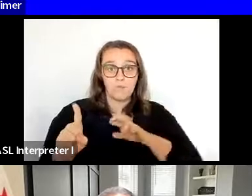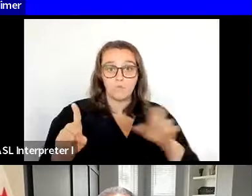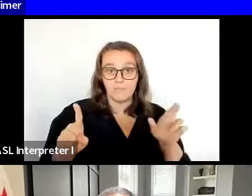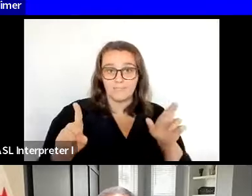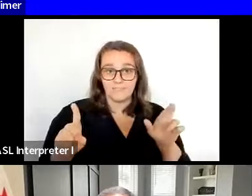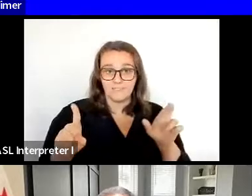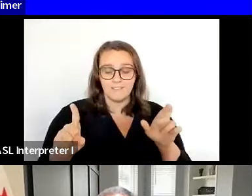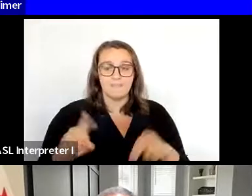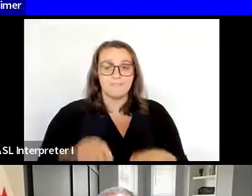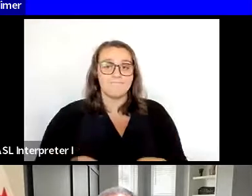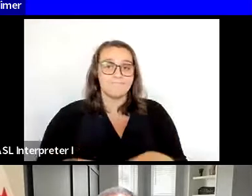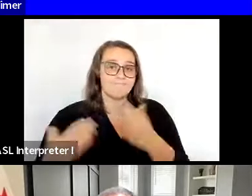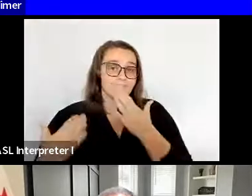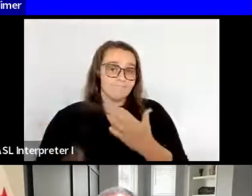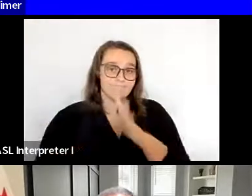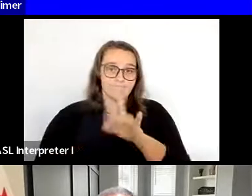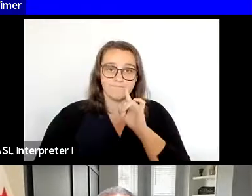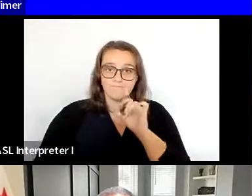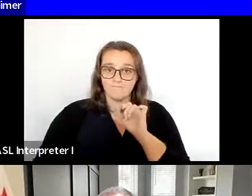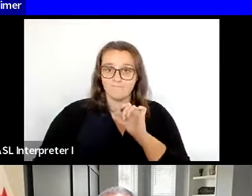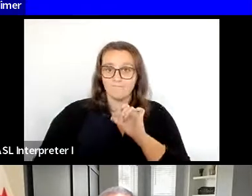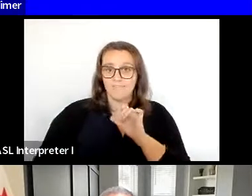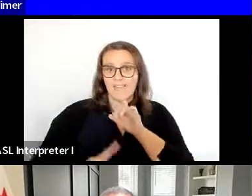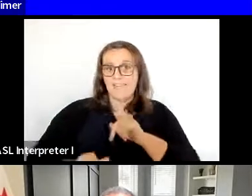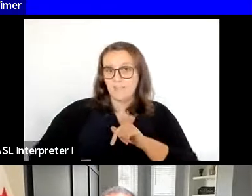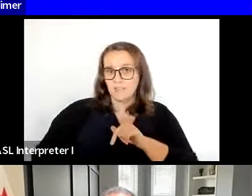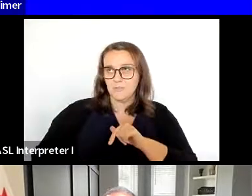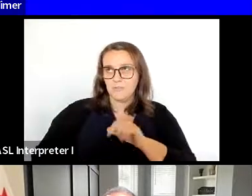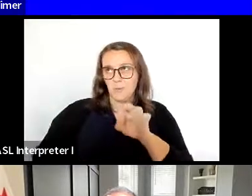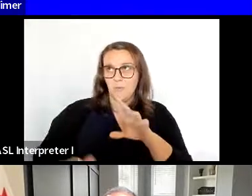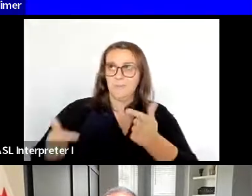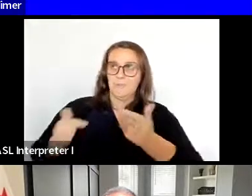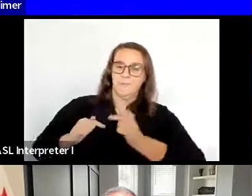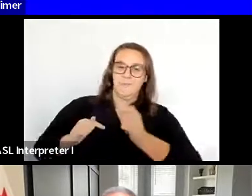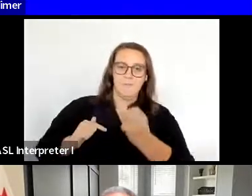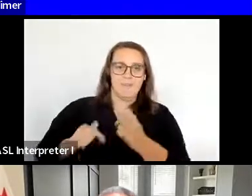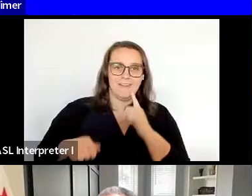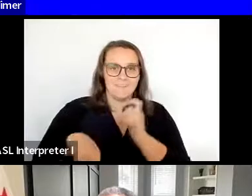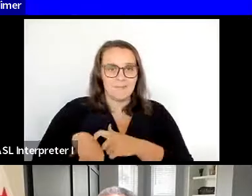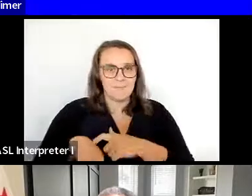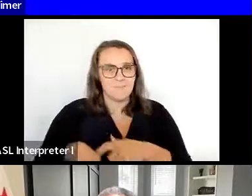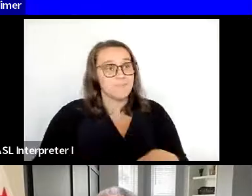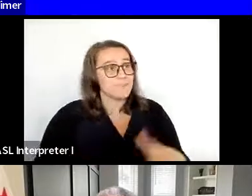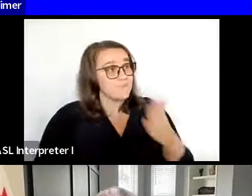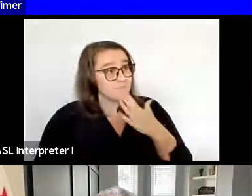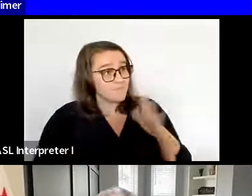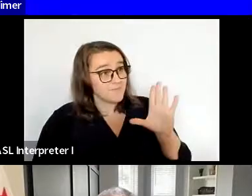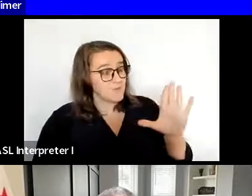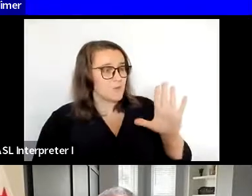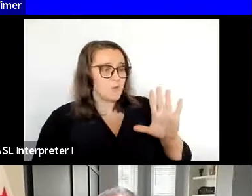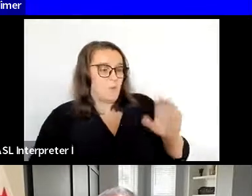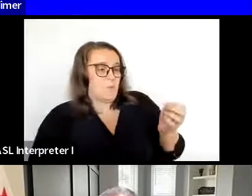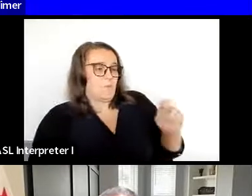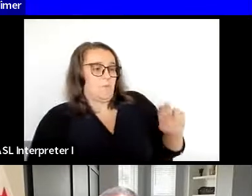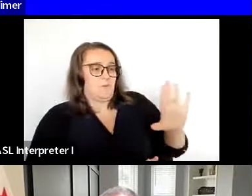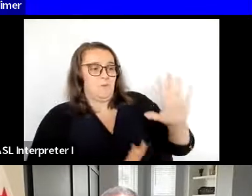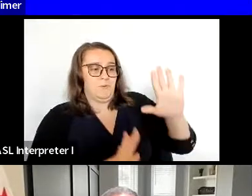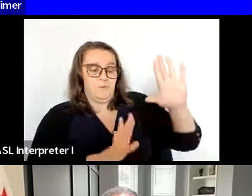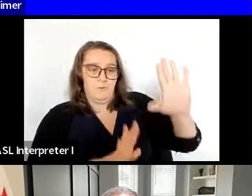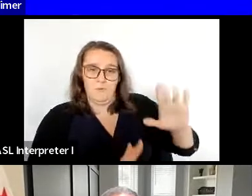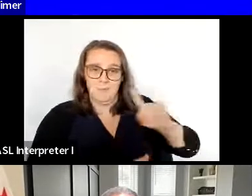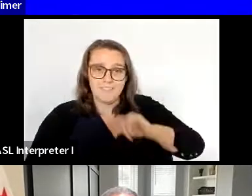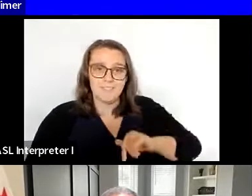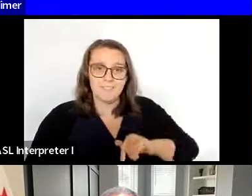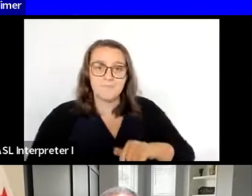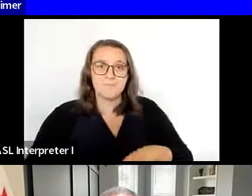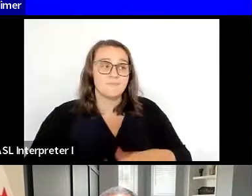Silverman, for answering my question or allowing me that time. Thank you for providing your own great answer. Great.